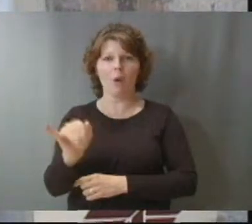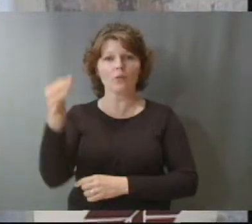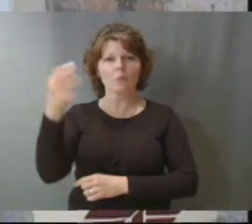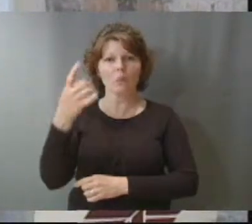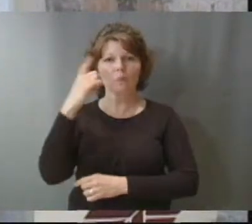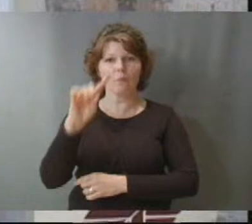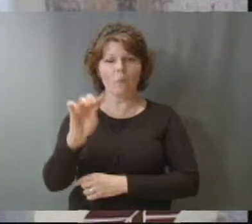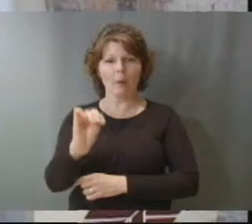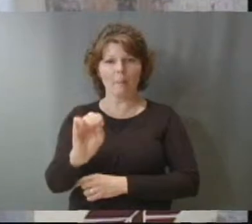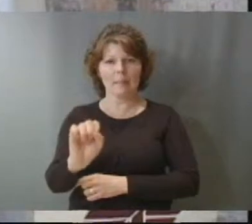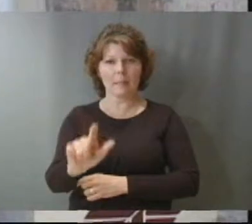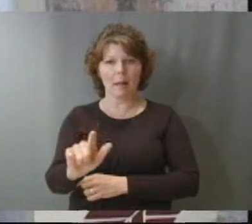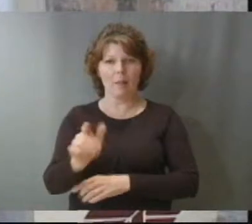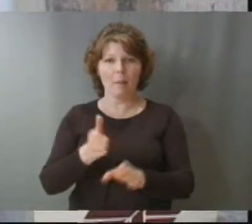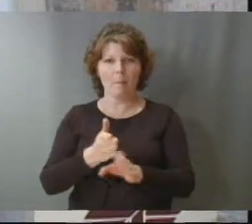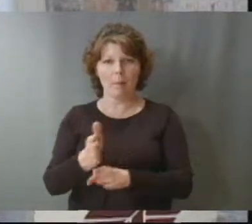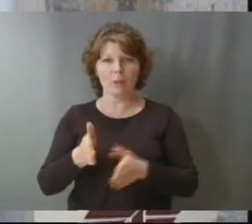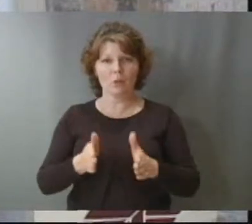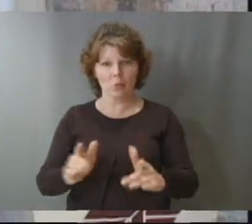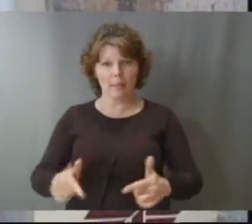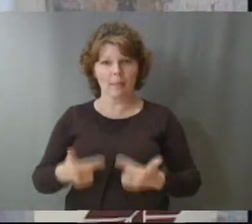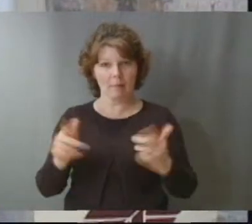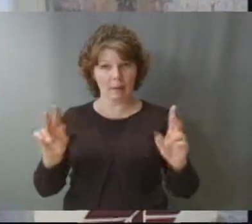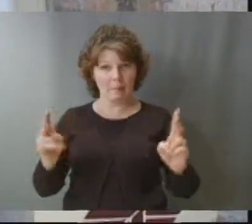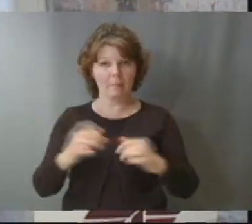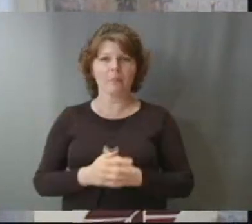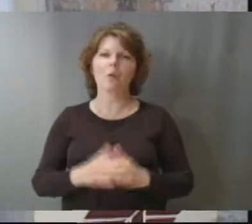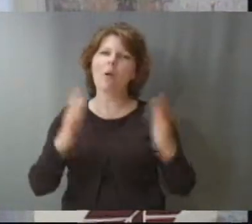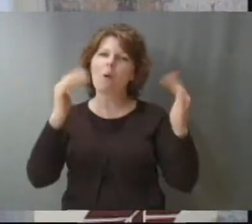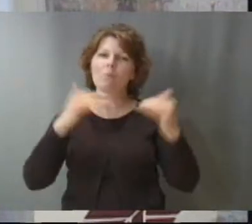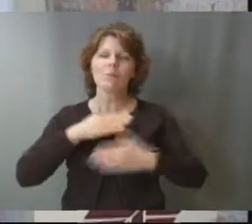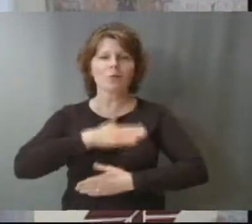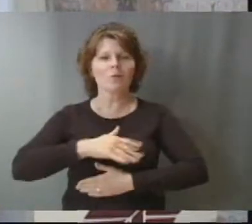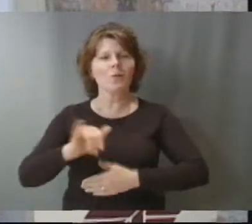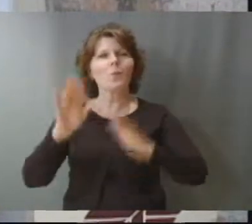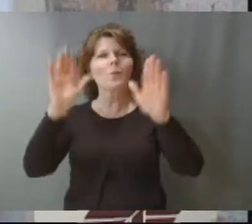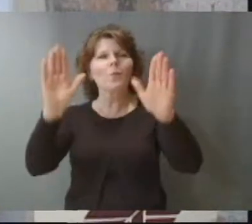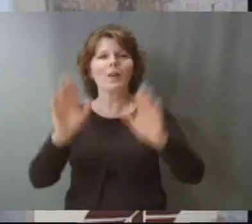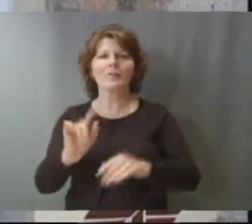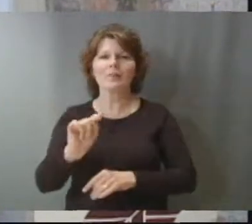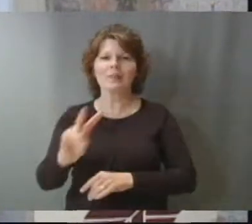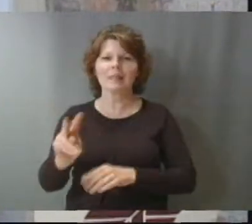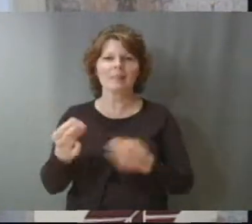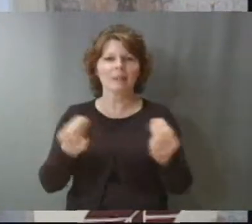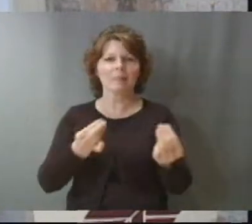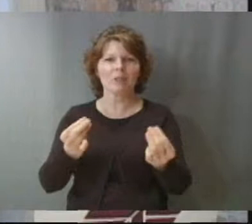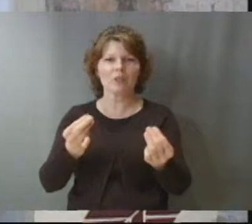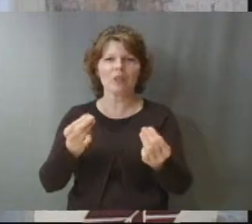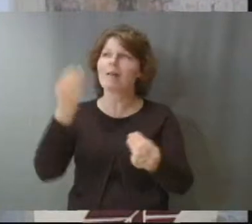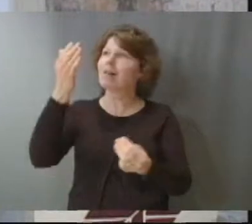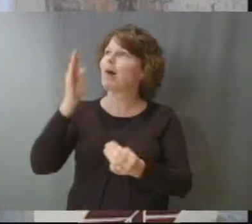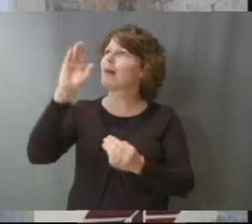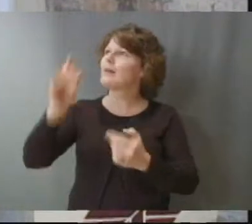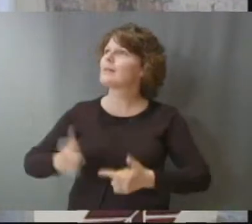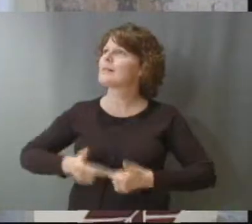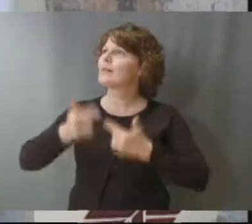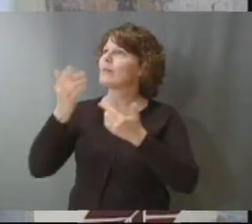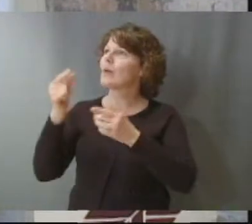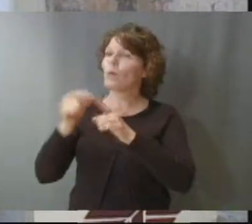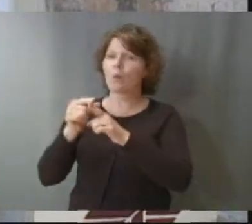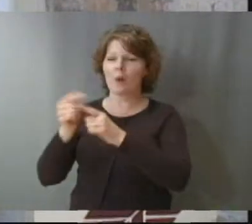Street Living. I hope that you enjoy this wonderful television ministry as we bring God's living word to